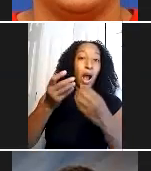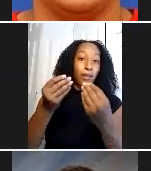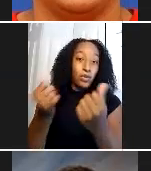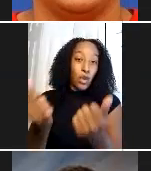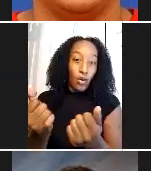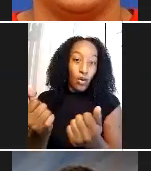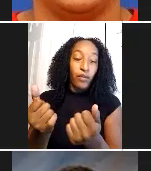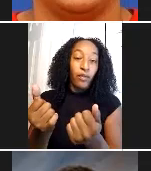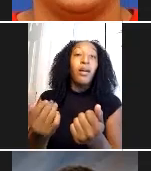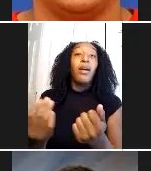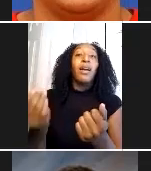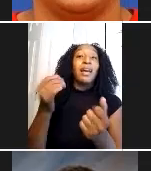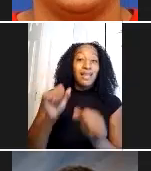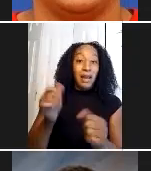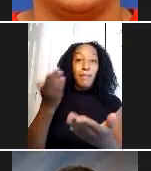So again,